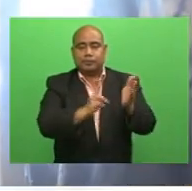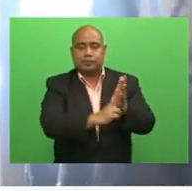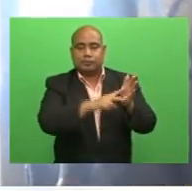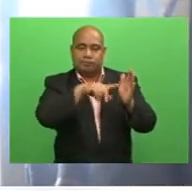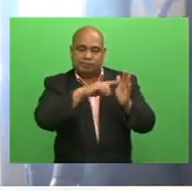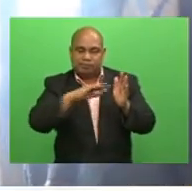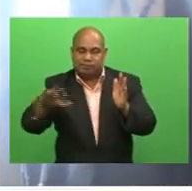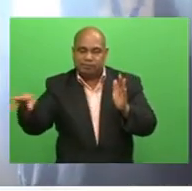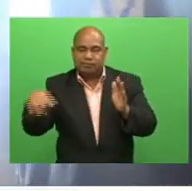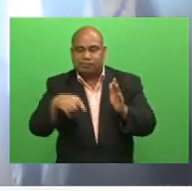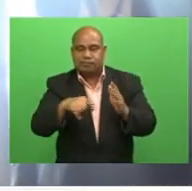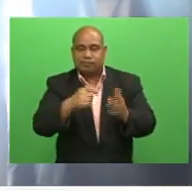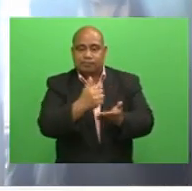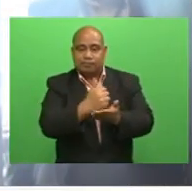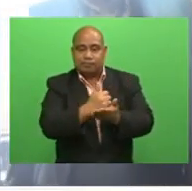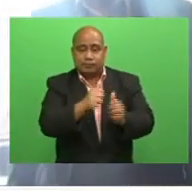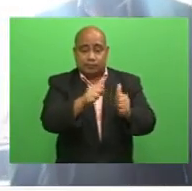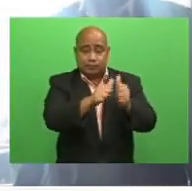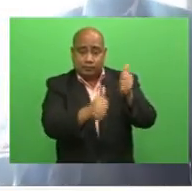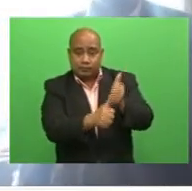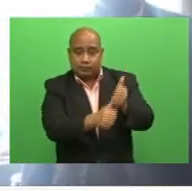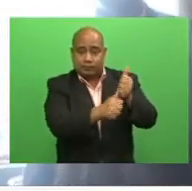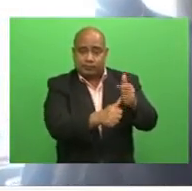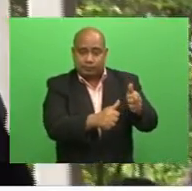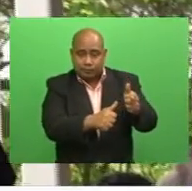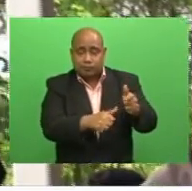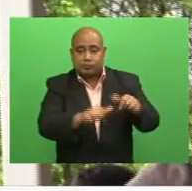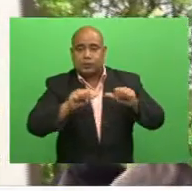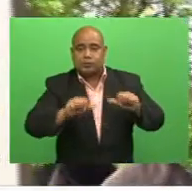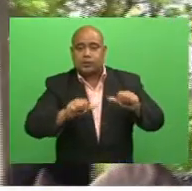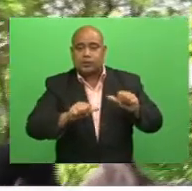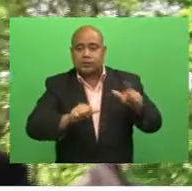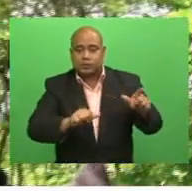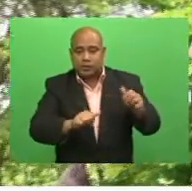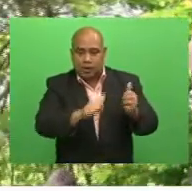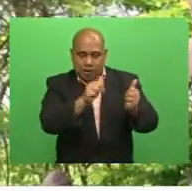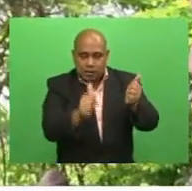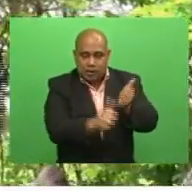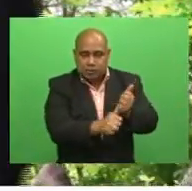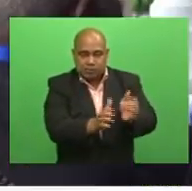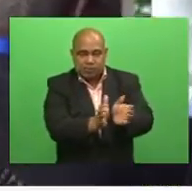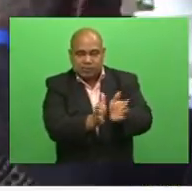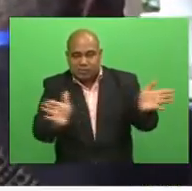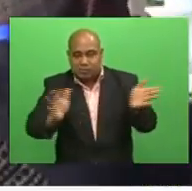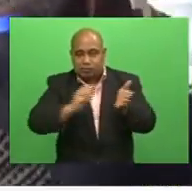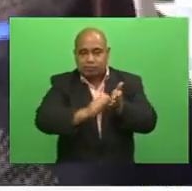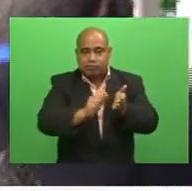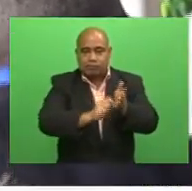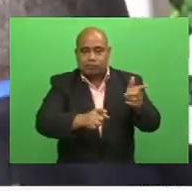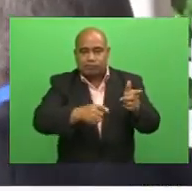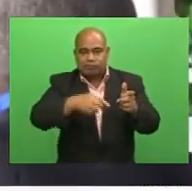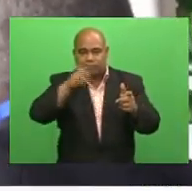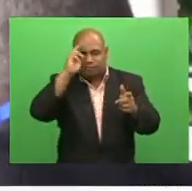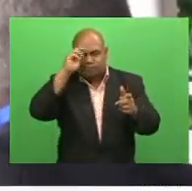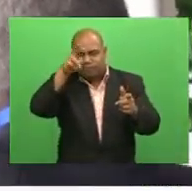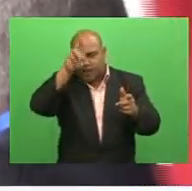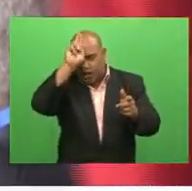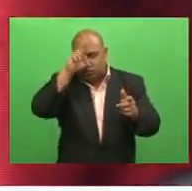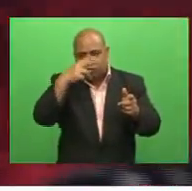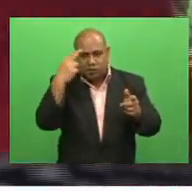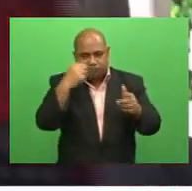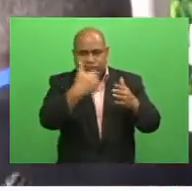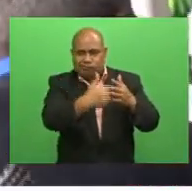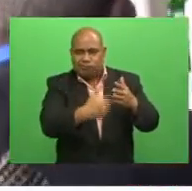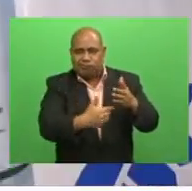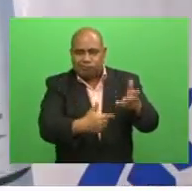Emile Turanga is the acting general secretary. Ratu Epenisa Dakumbau and Ratu Chonile Suma are the acting vice presidents, while the